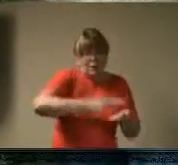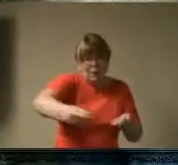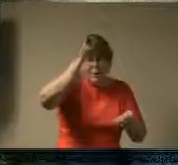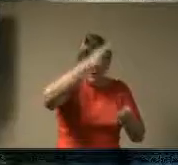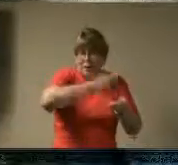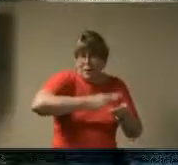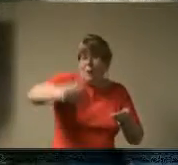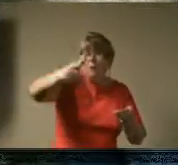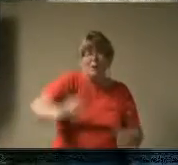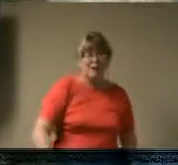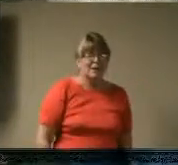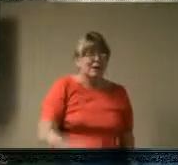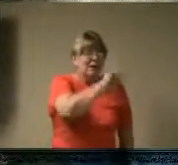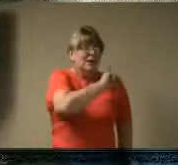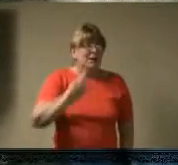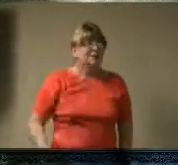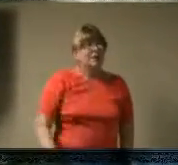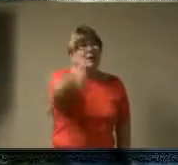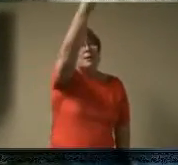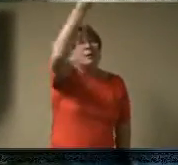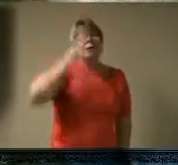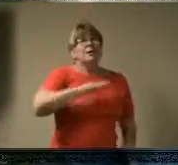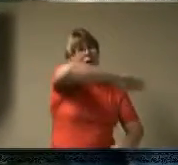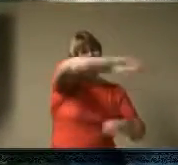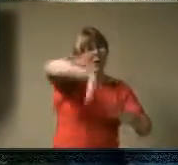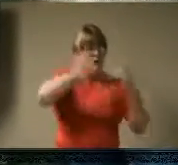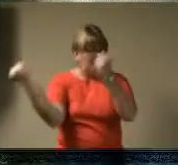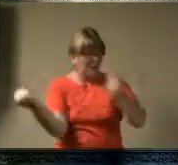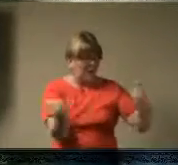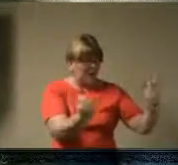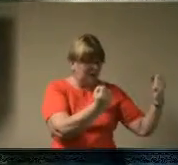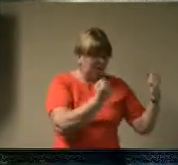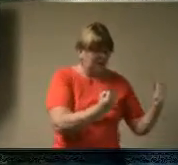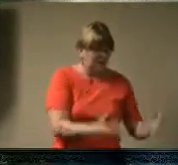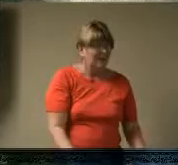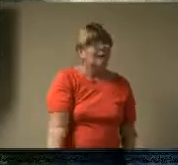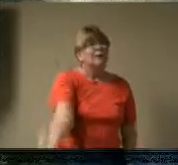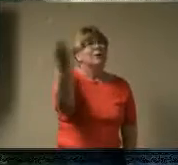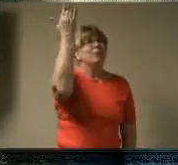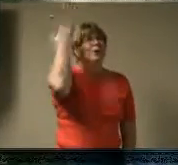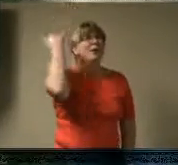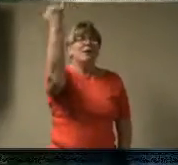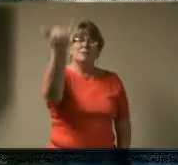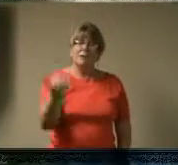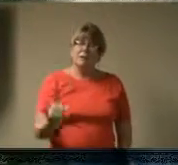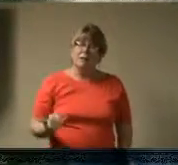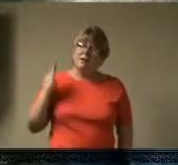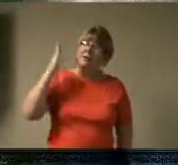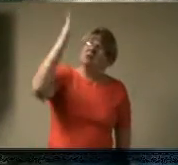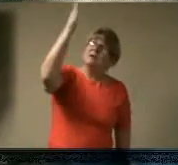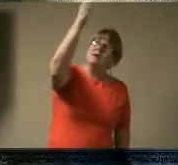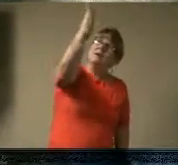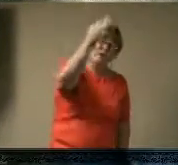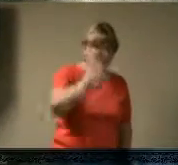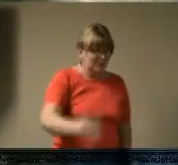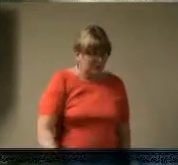holy holy holy God Almighty who was and